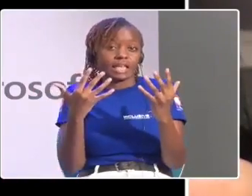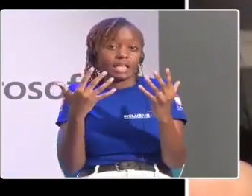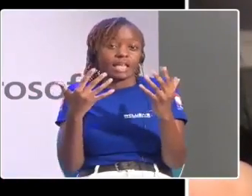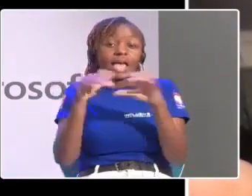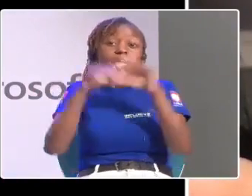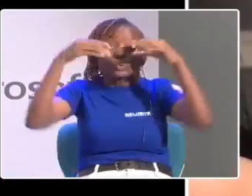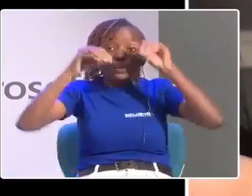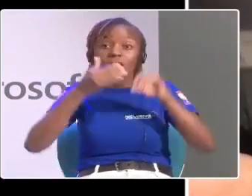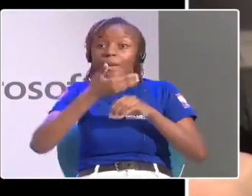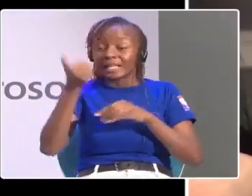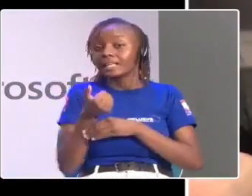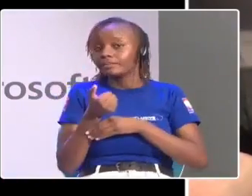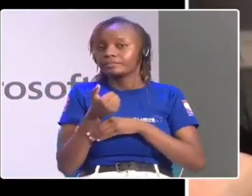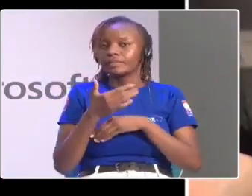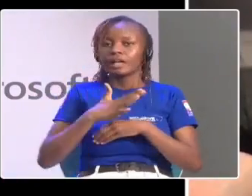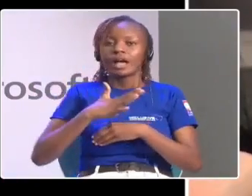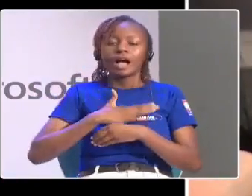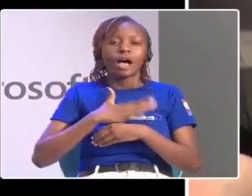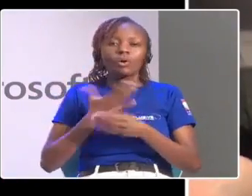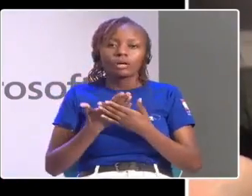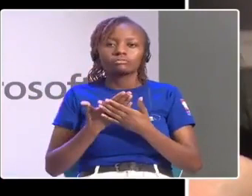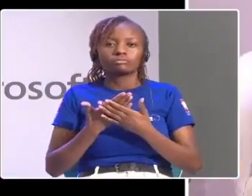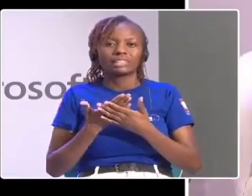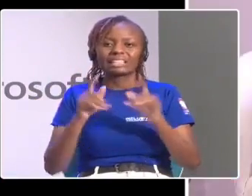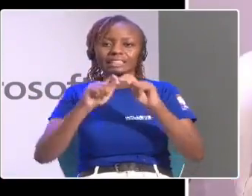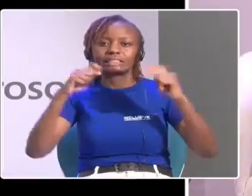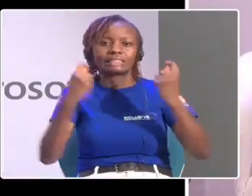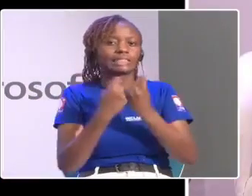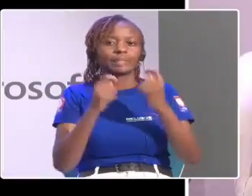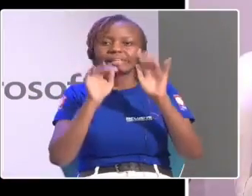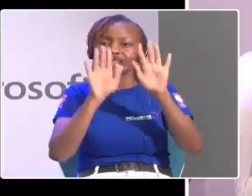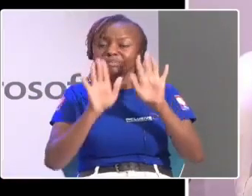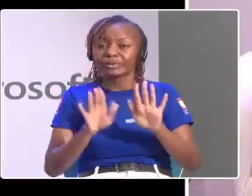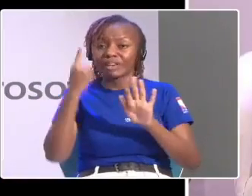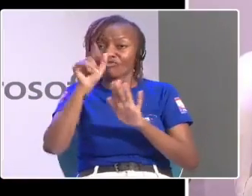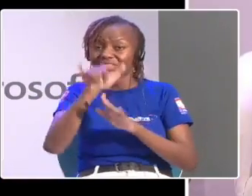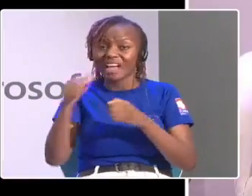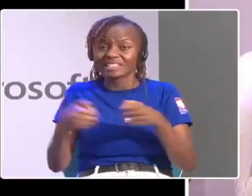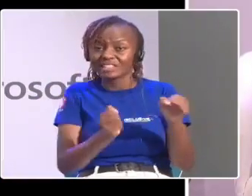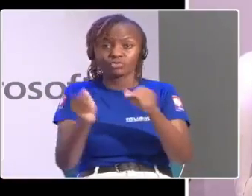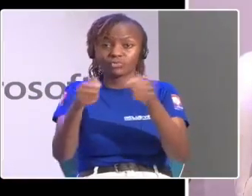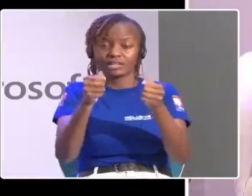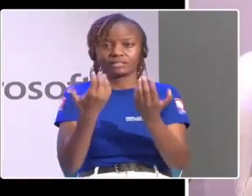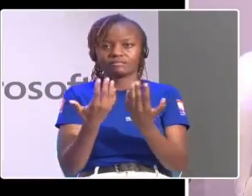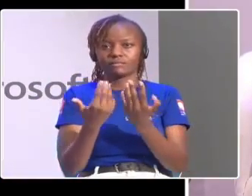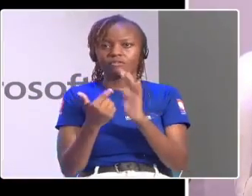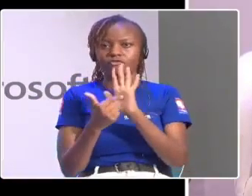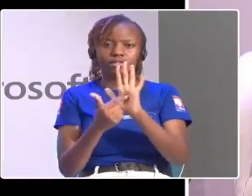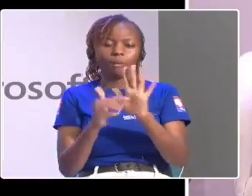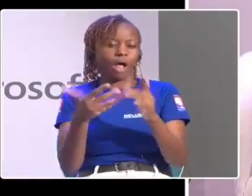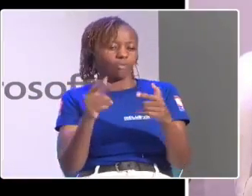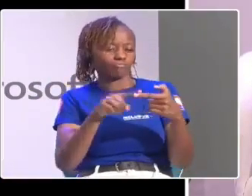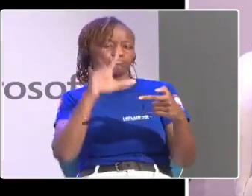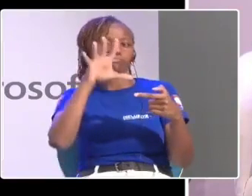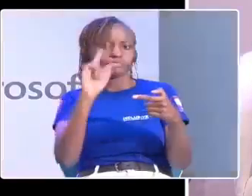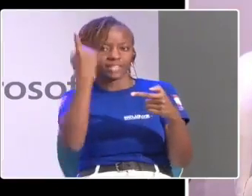deep involvement in Inclusive Africa is a critical part of that strategy, both in terms of us learning from the